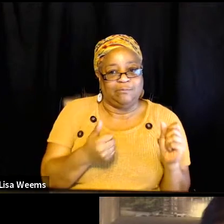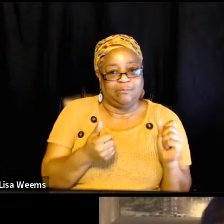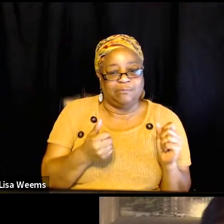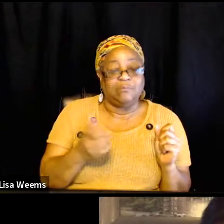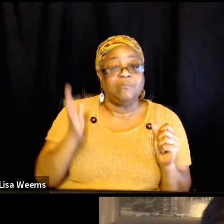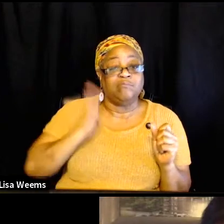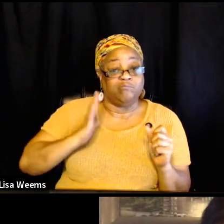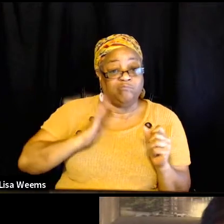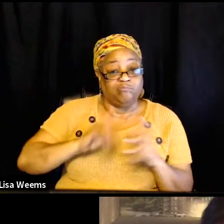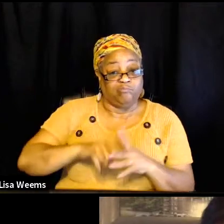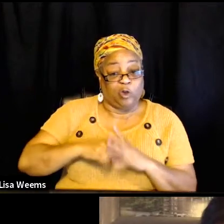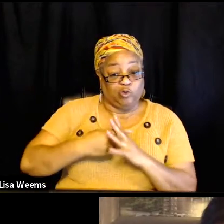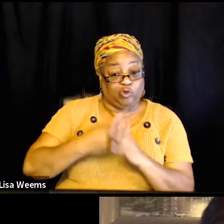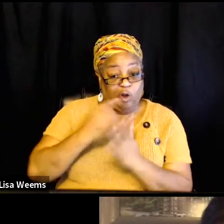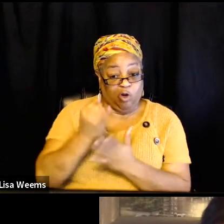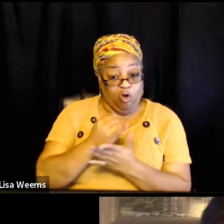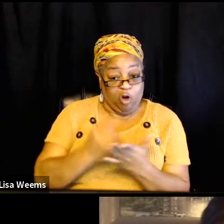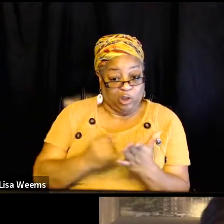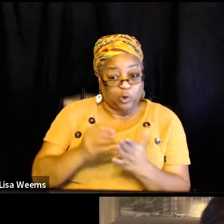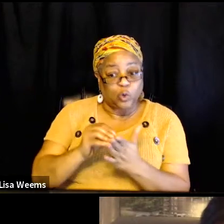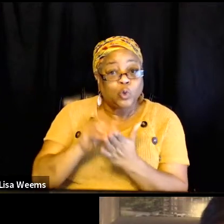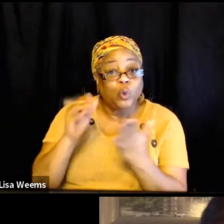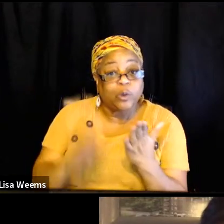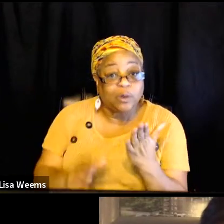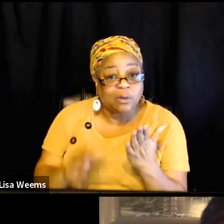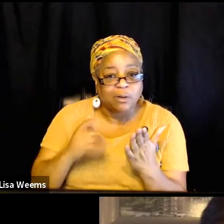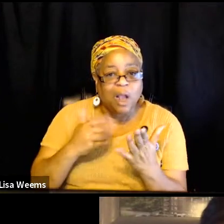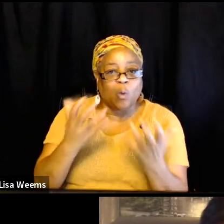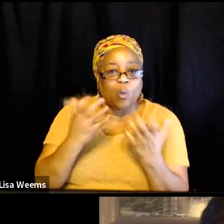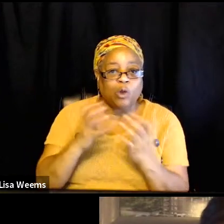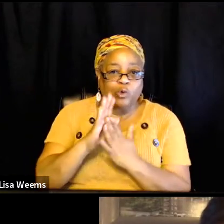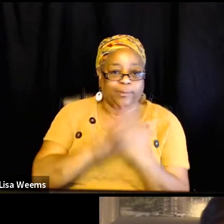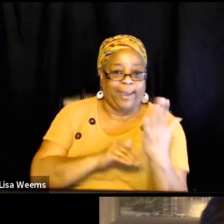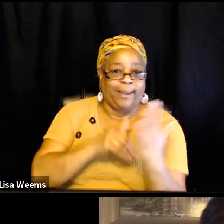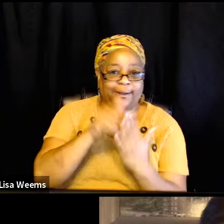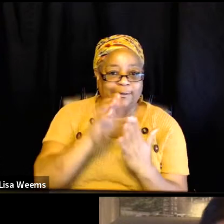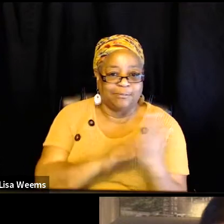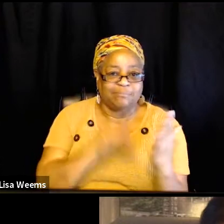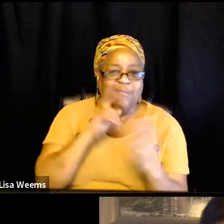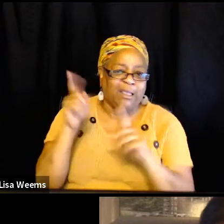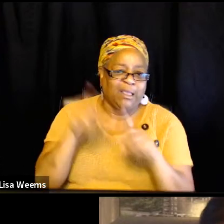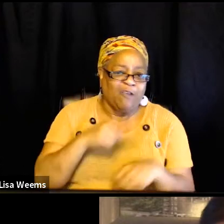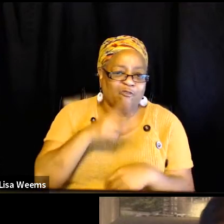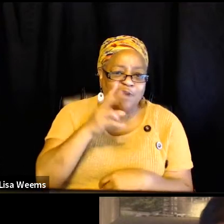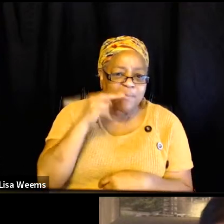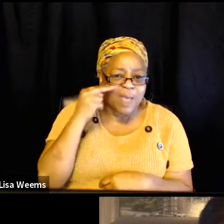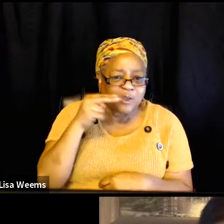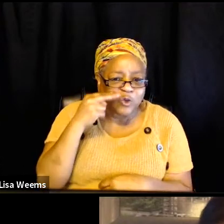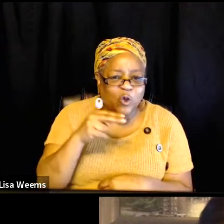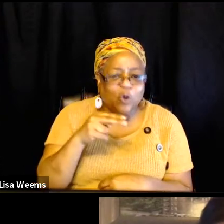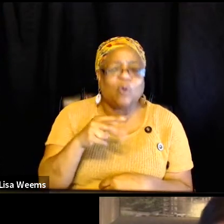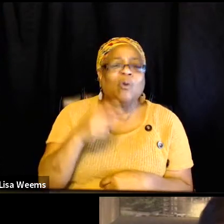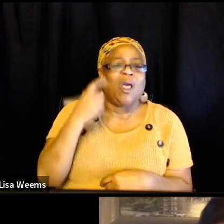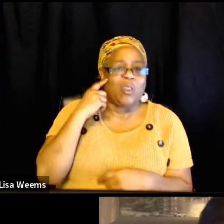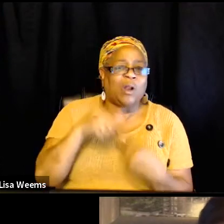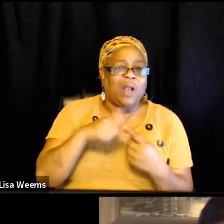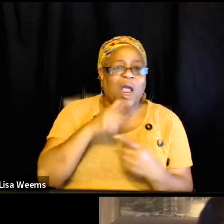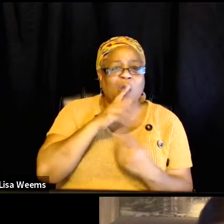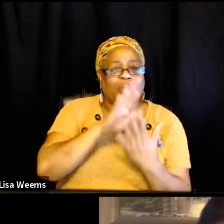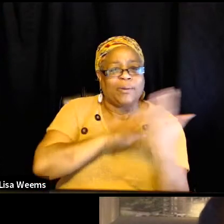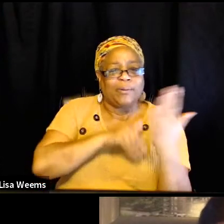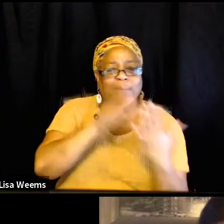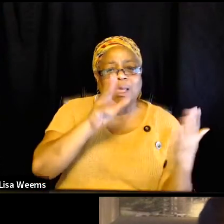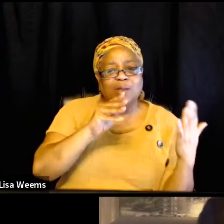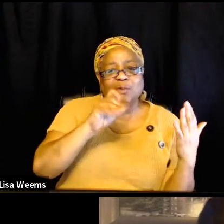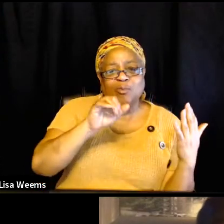as an artist, as a student, you know, I wanted to be a painter. You know, I was coming from Mexico. I thought I would be a muralist like, you know, Diego